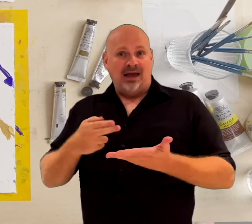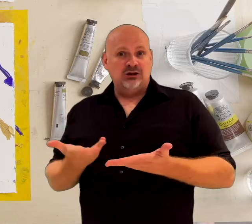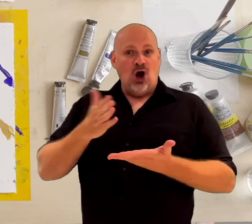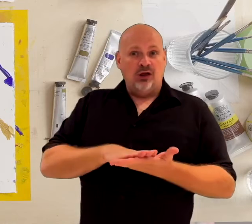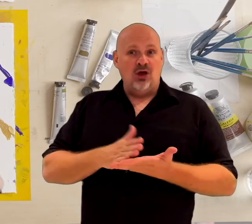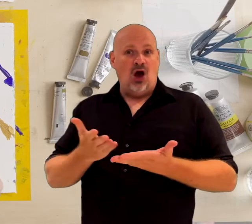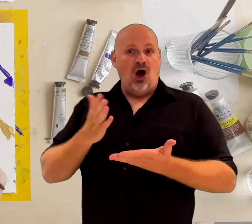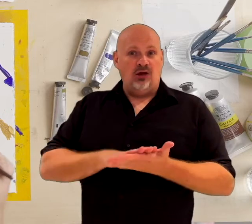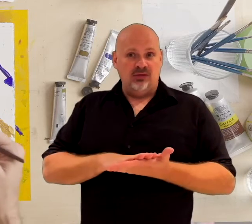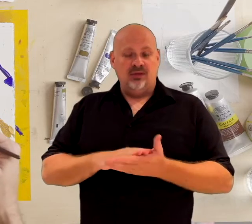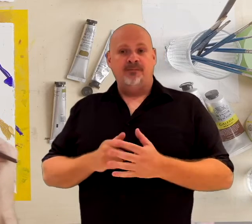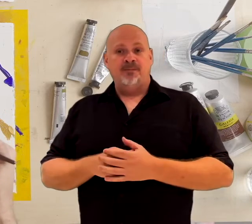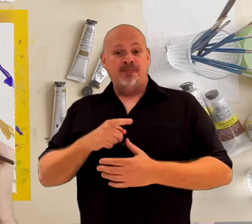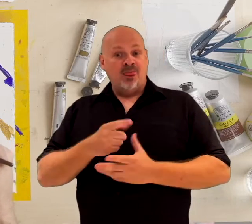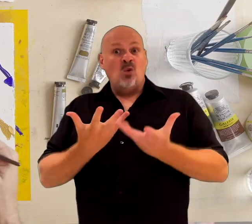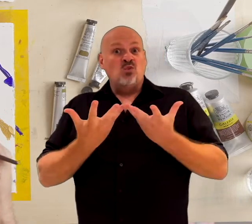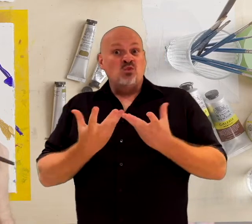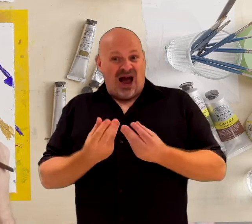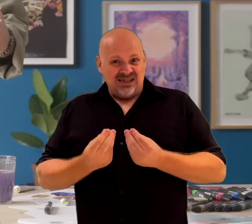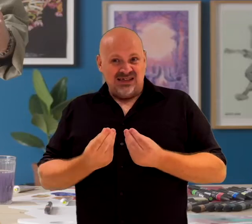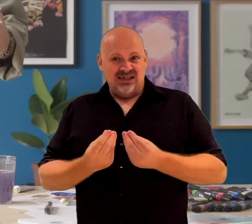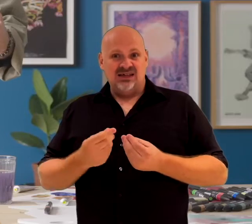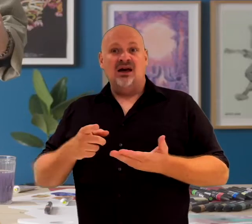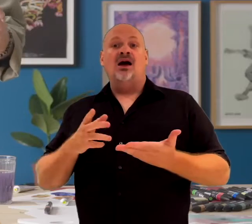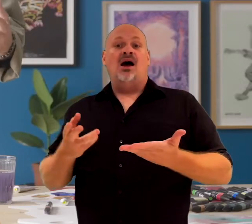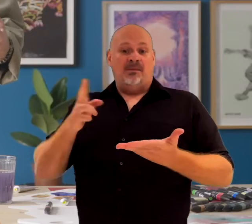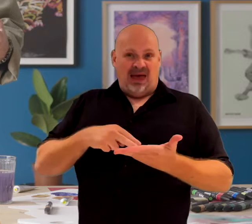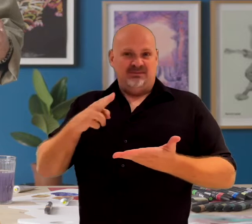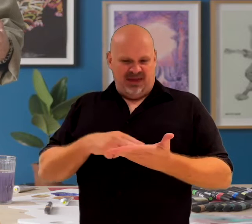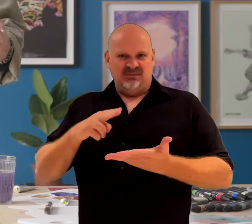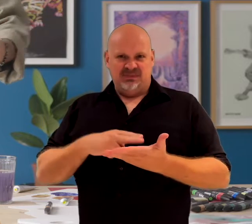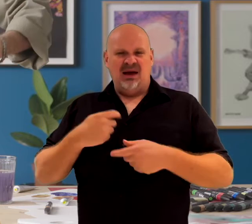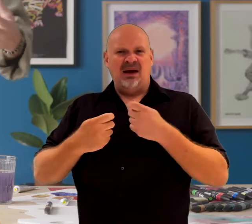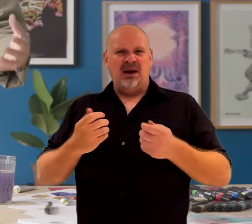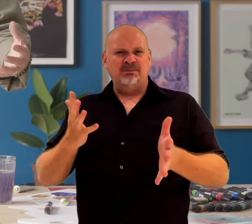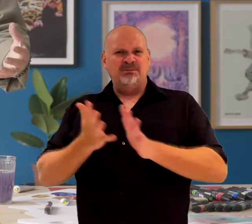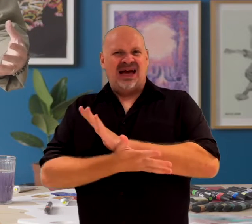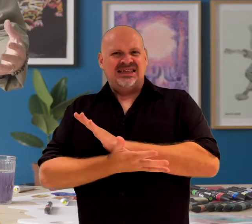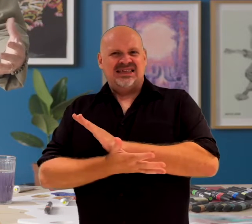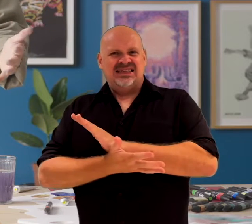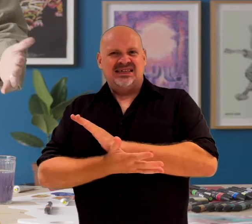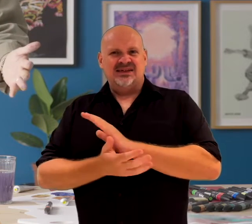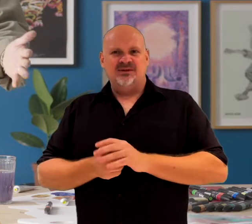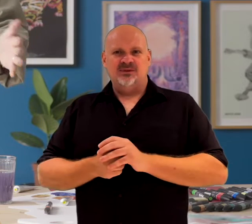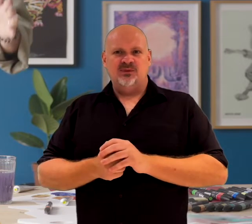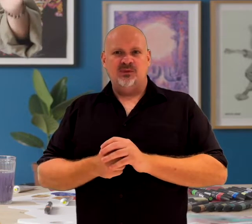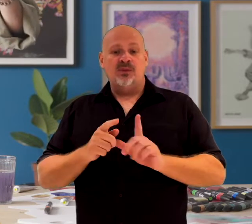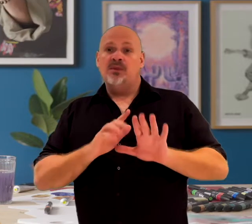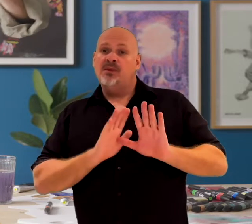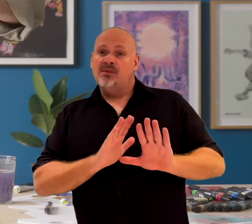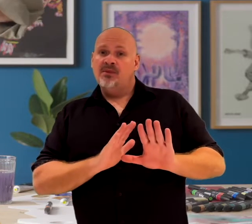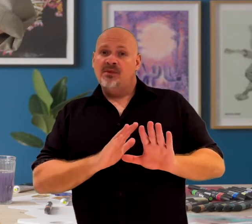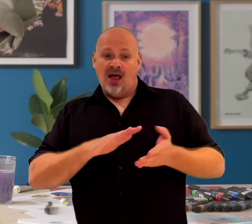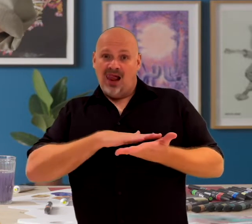it. When you work on it while it's wet, you have the potential to make it more messy. But when you